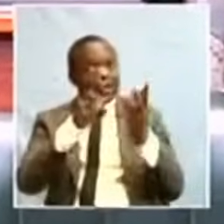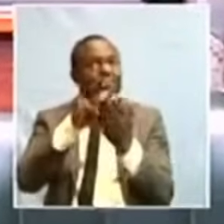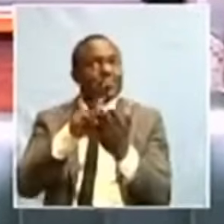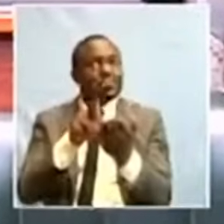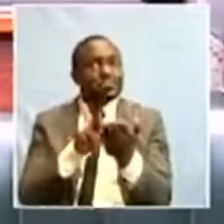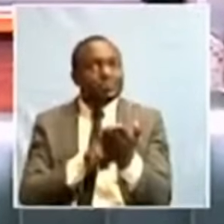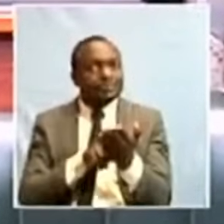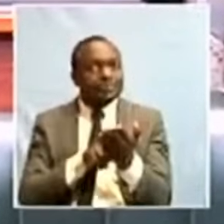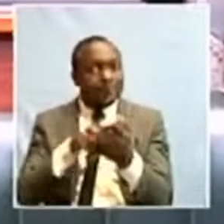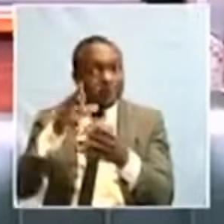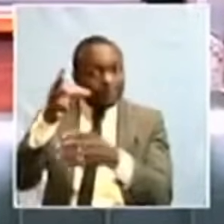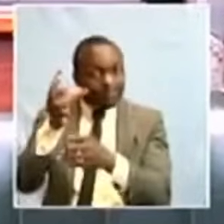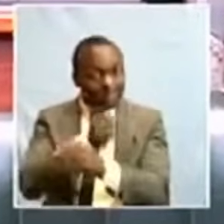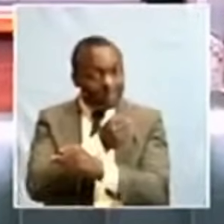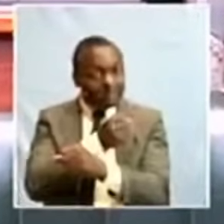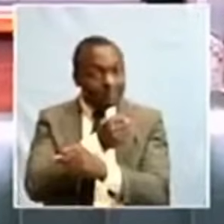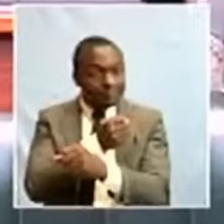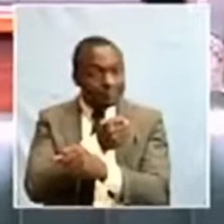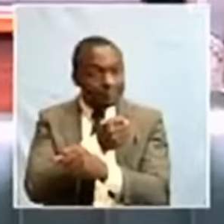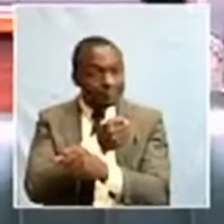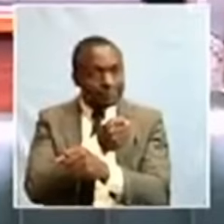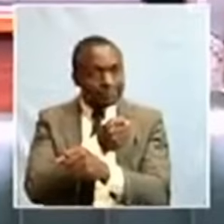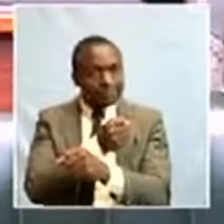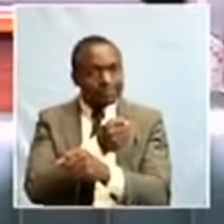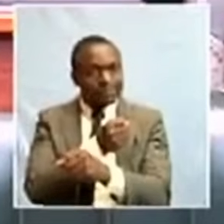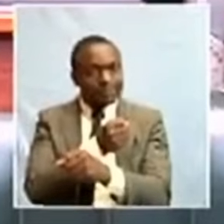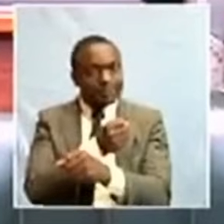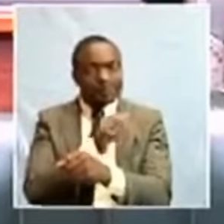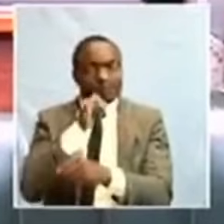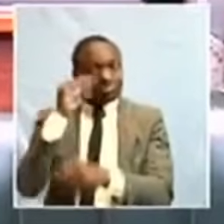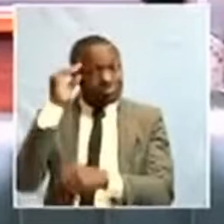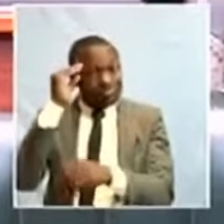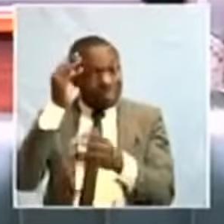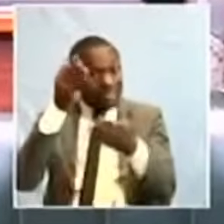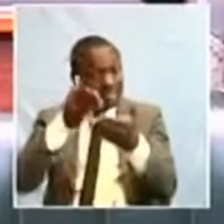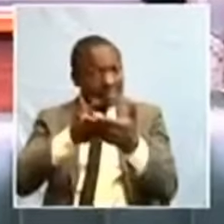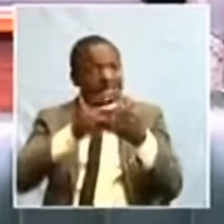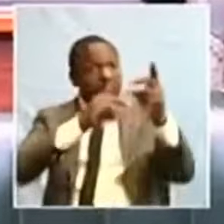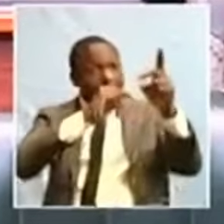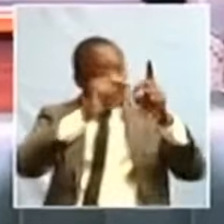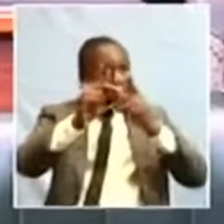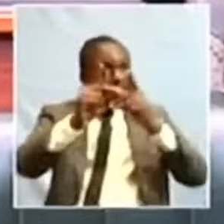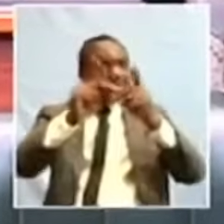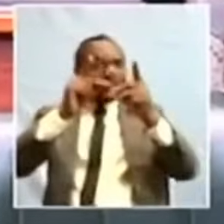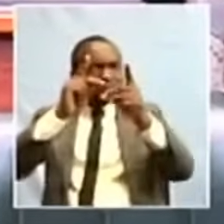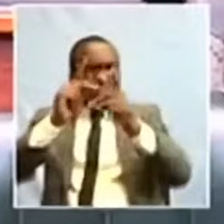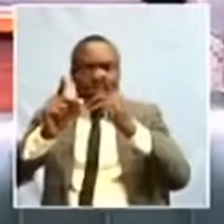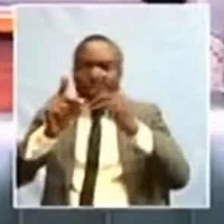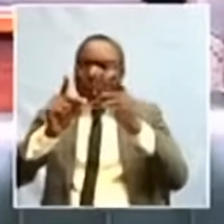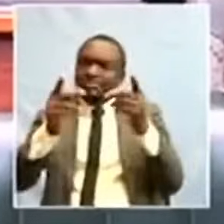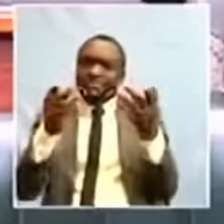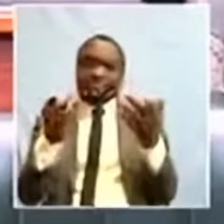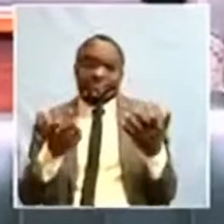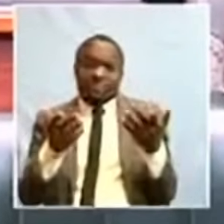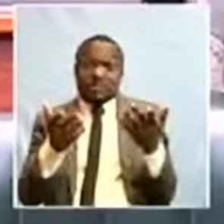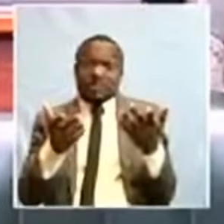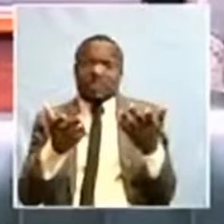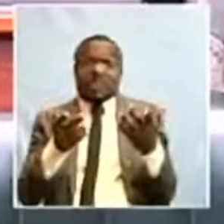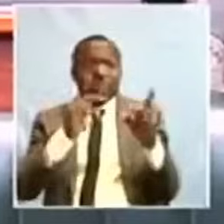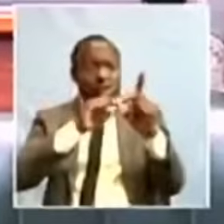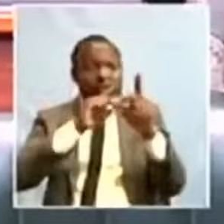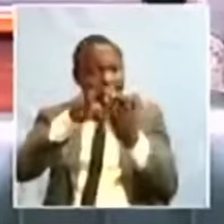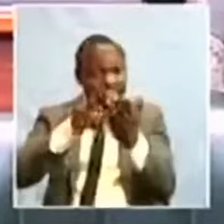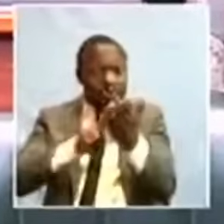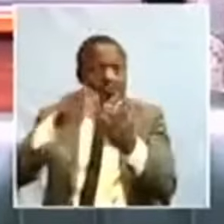reports that we are getting on the I don't know whether these are projections or the reports that they